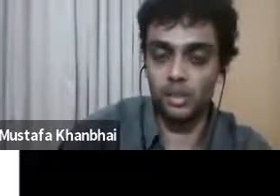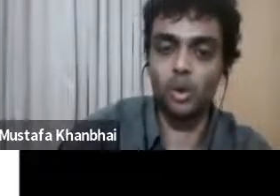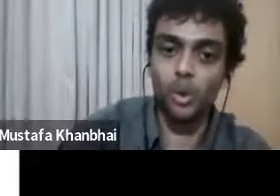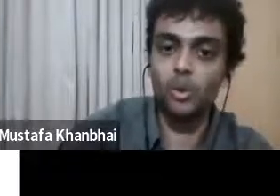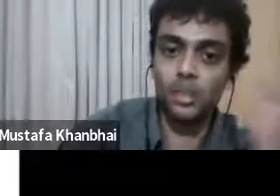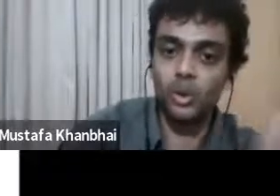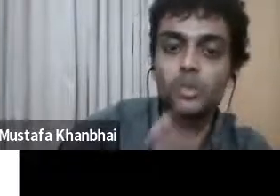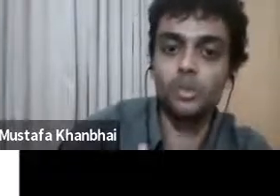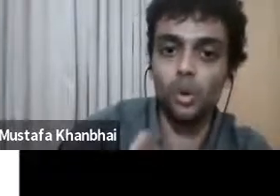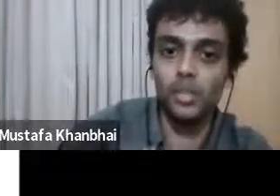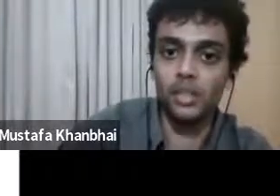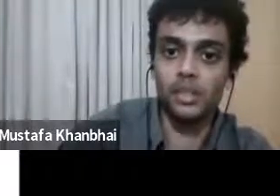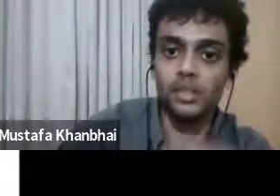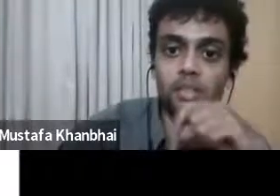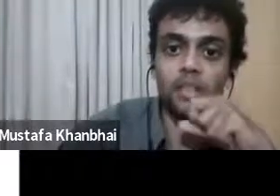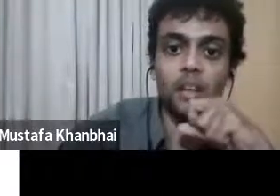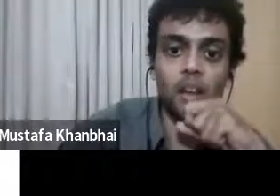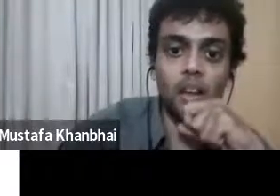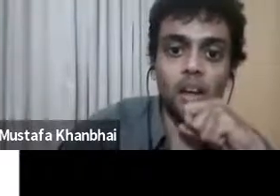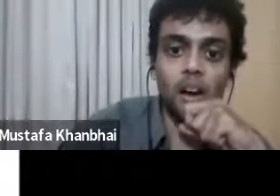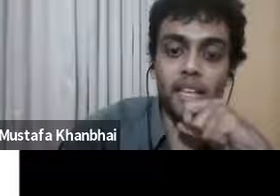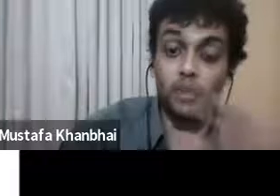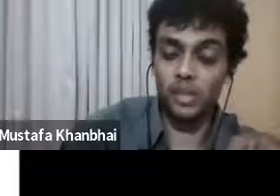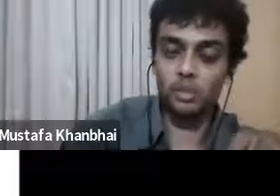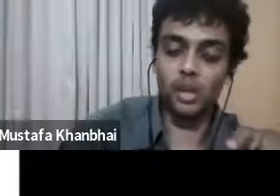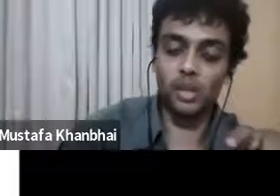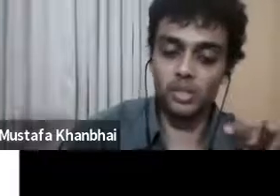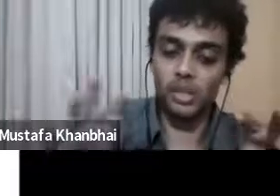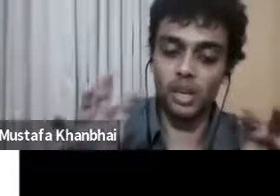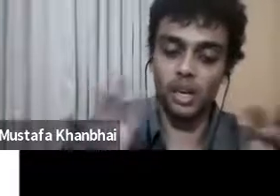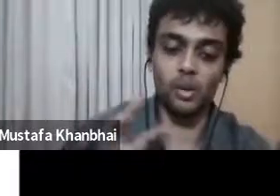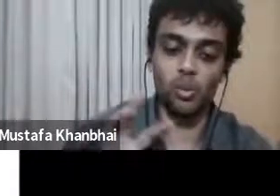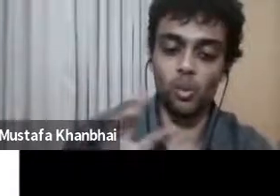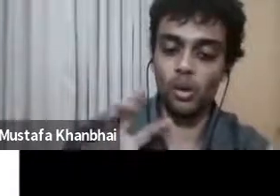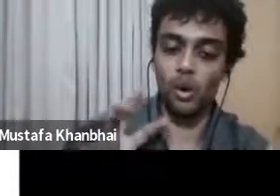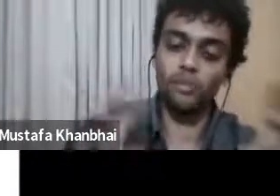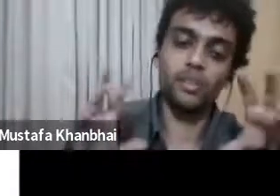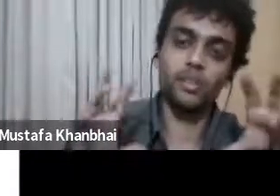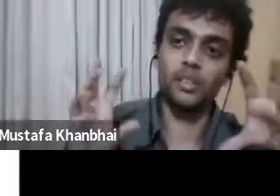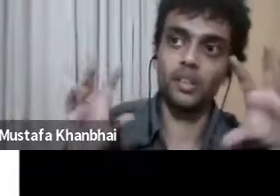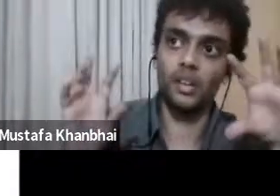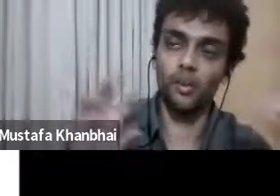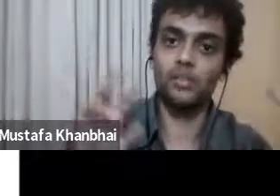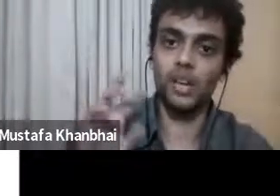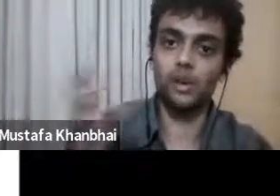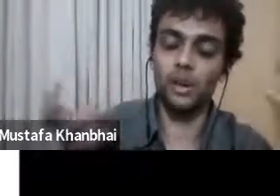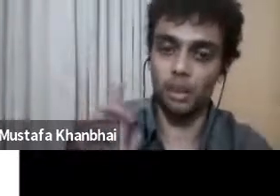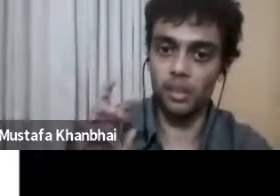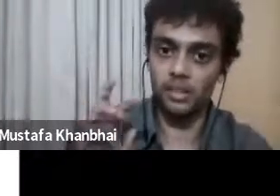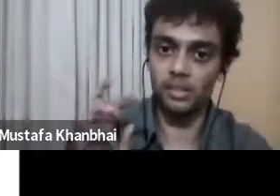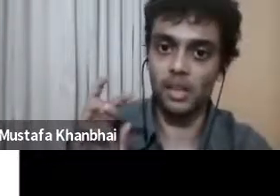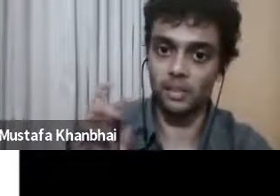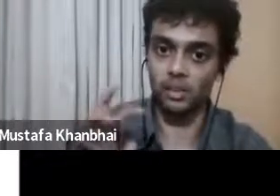something that, you know, she has gotten closer and closer to over the years. especially because her work often revolves around